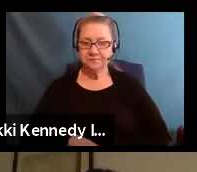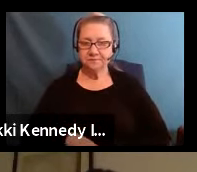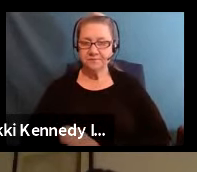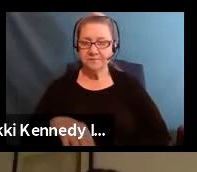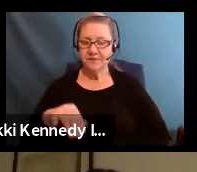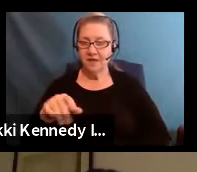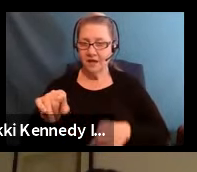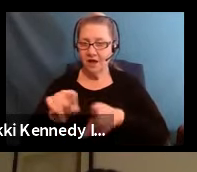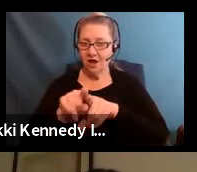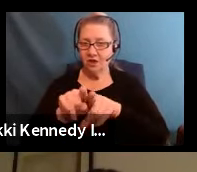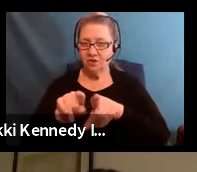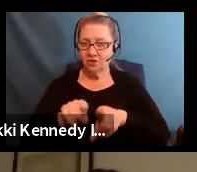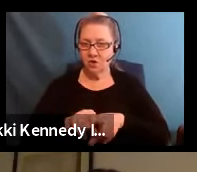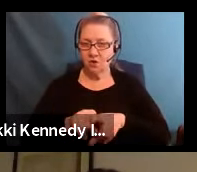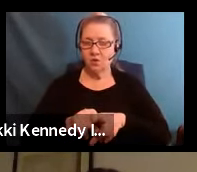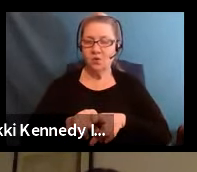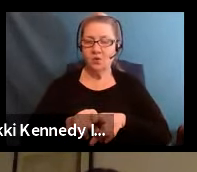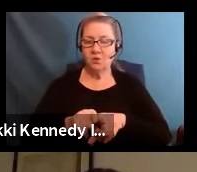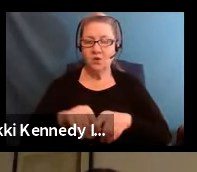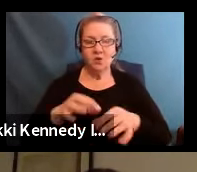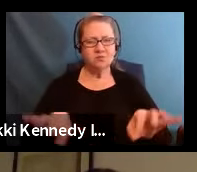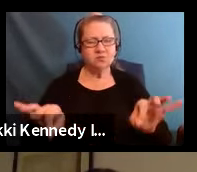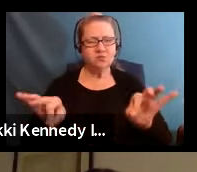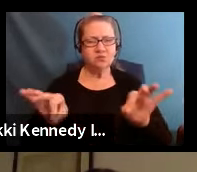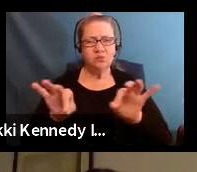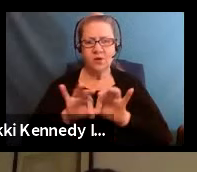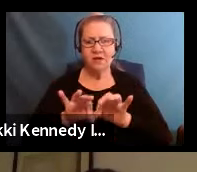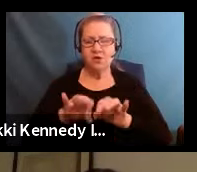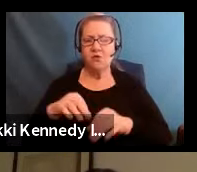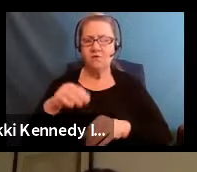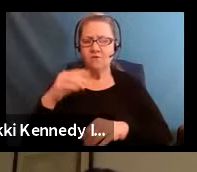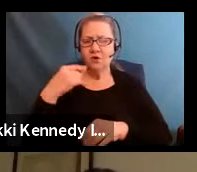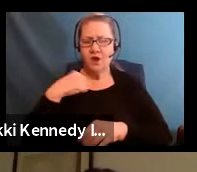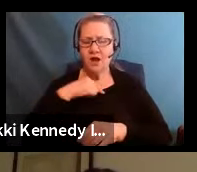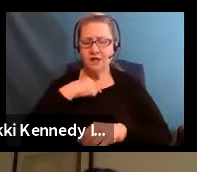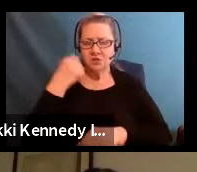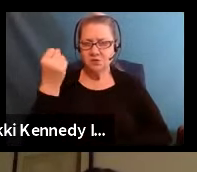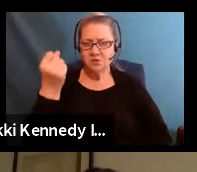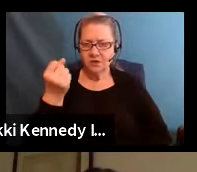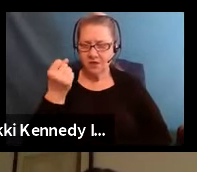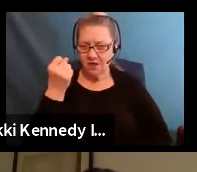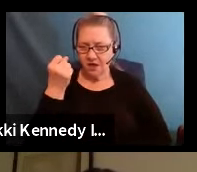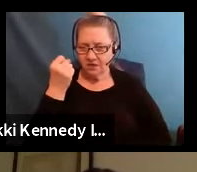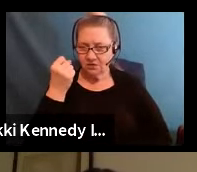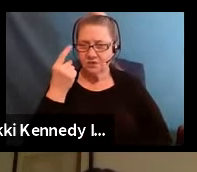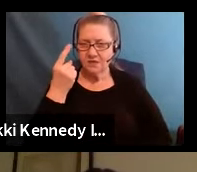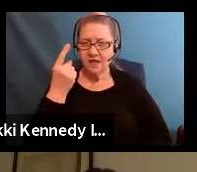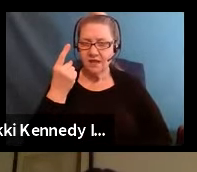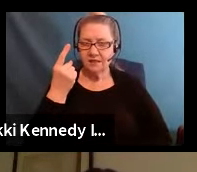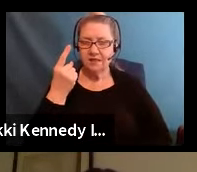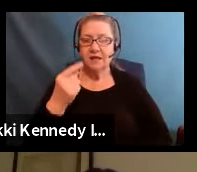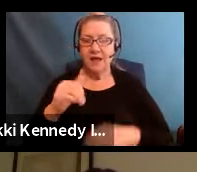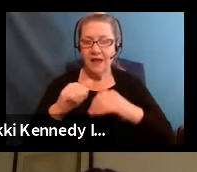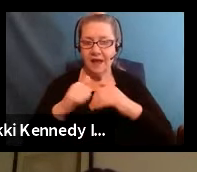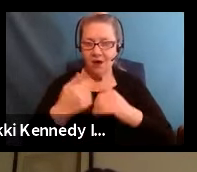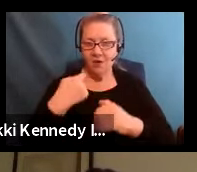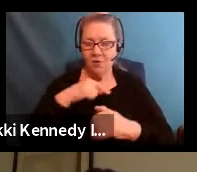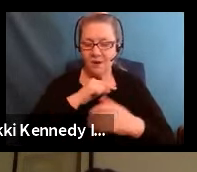it's also critical for us to recognize and think about how we're doing our messaging,